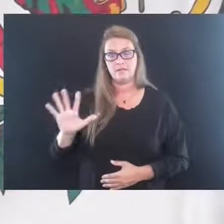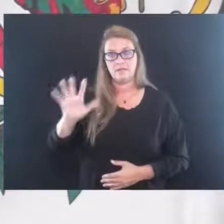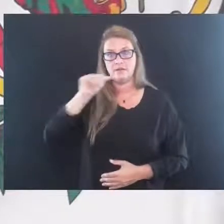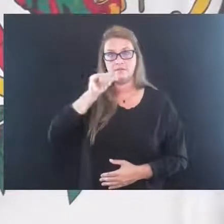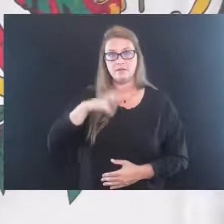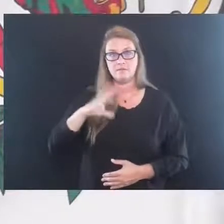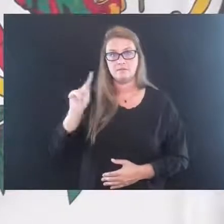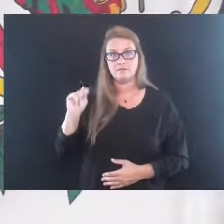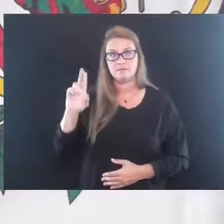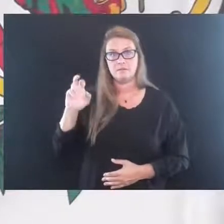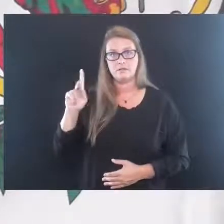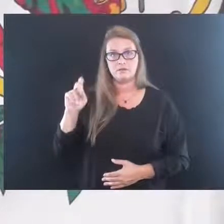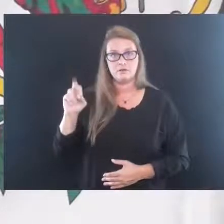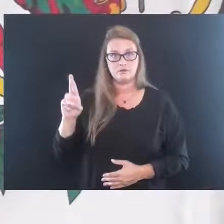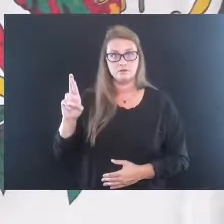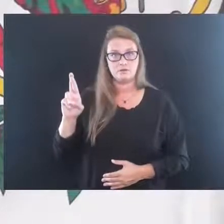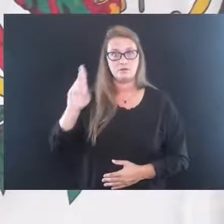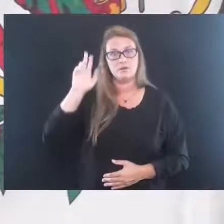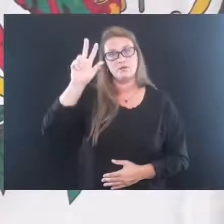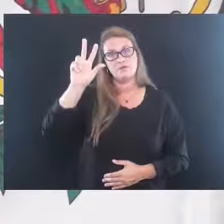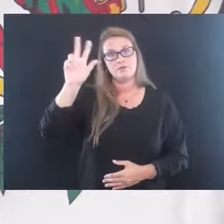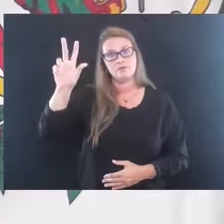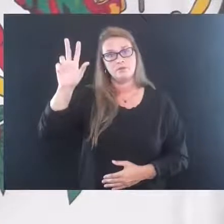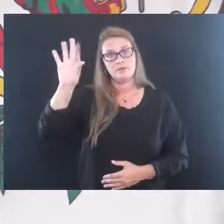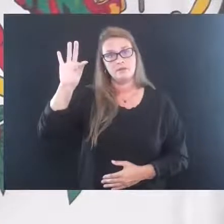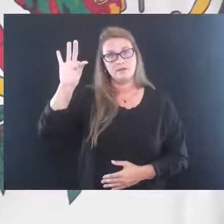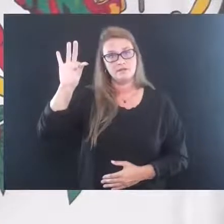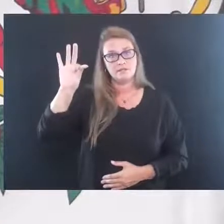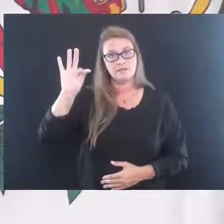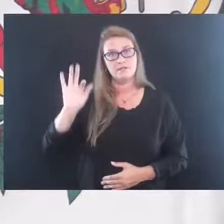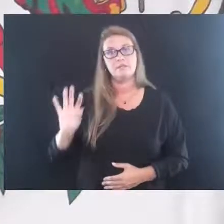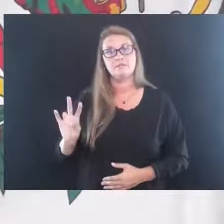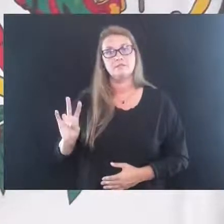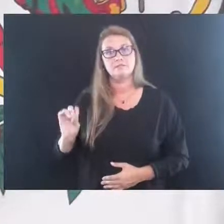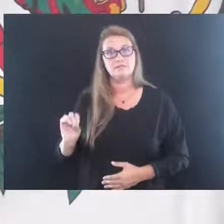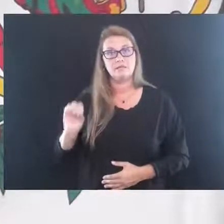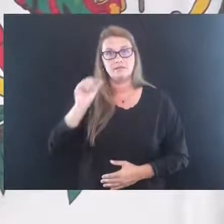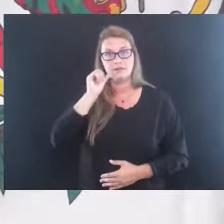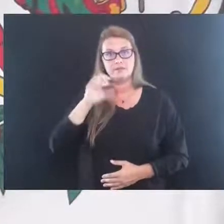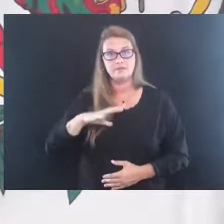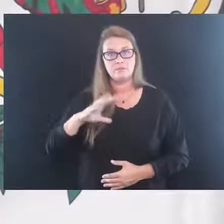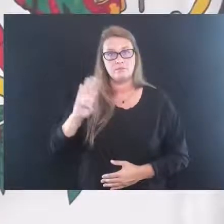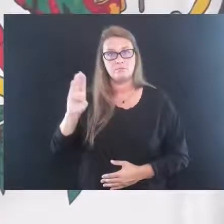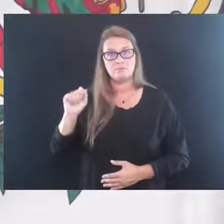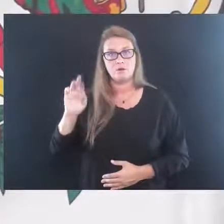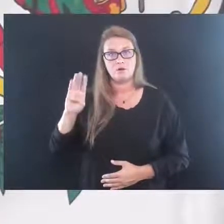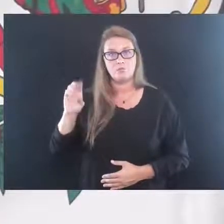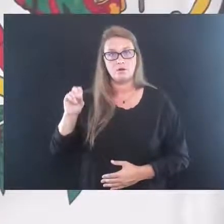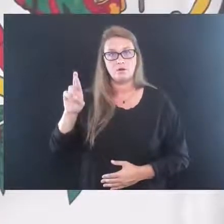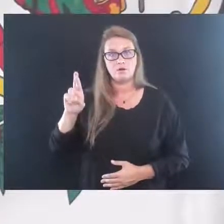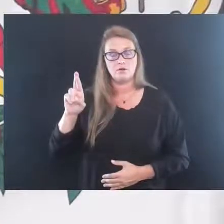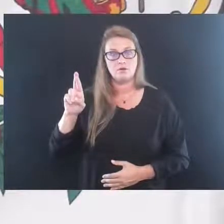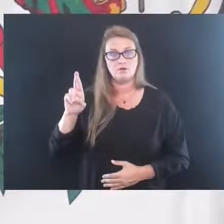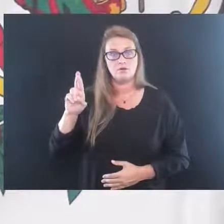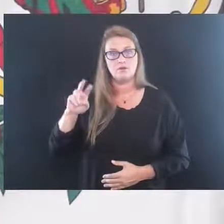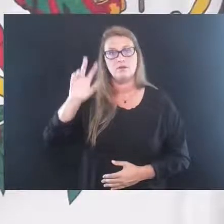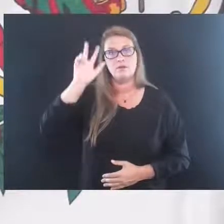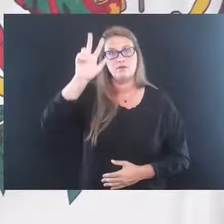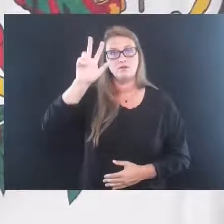from Tucker County. The 3,319th death, a 70-year-old female from Barber County.